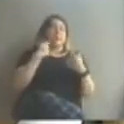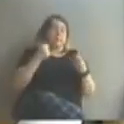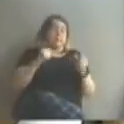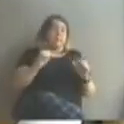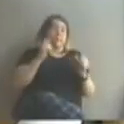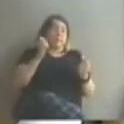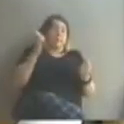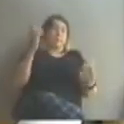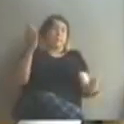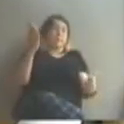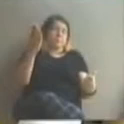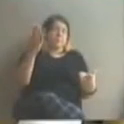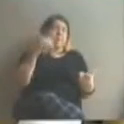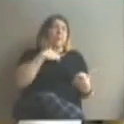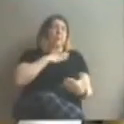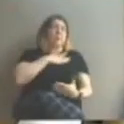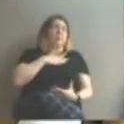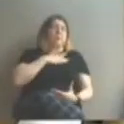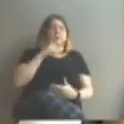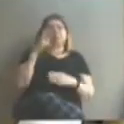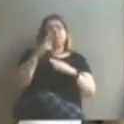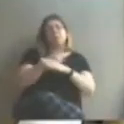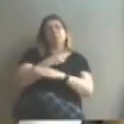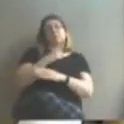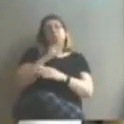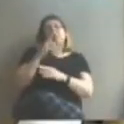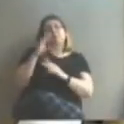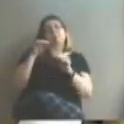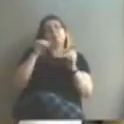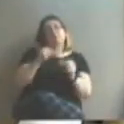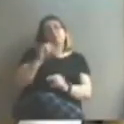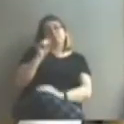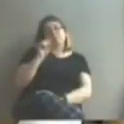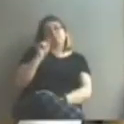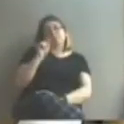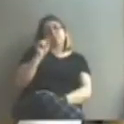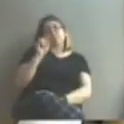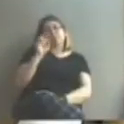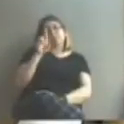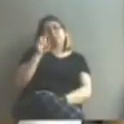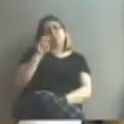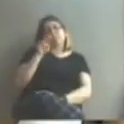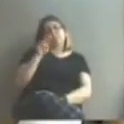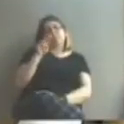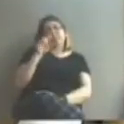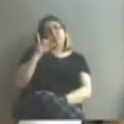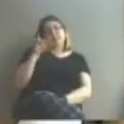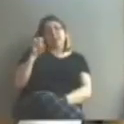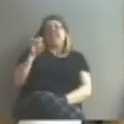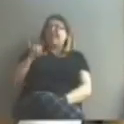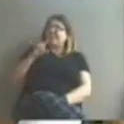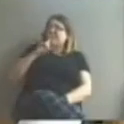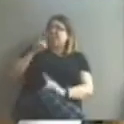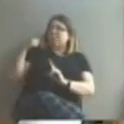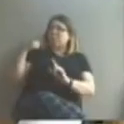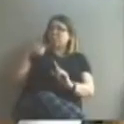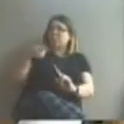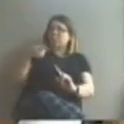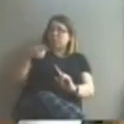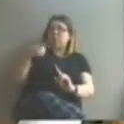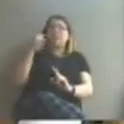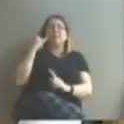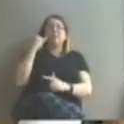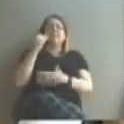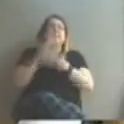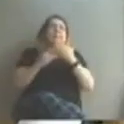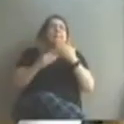to recommend, I appreciate that you use the word streamline, because that really has been the goal. And if there is some